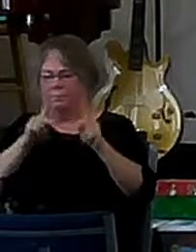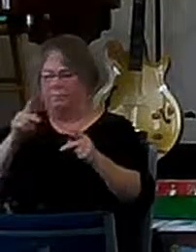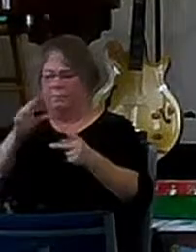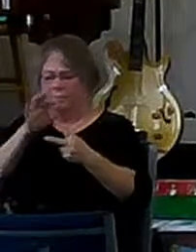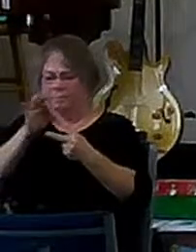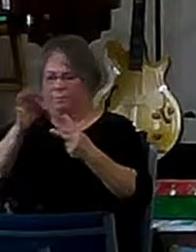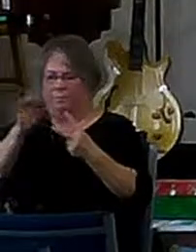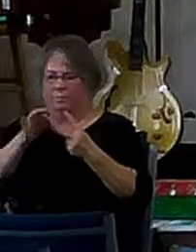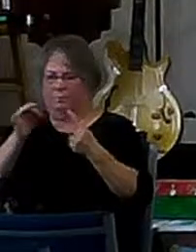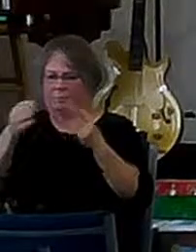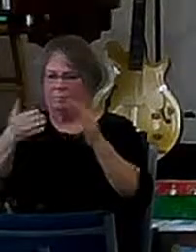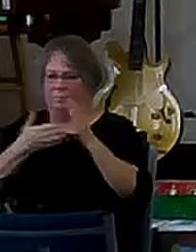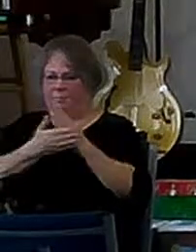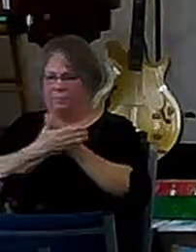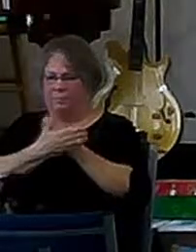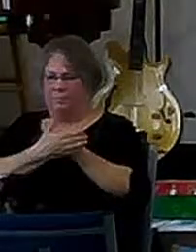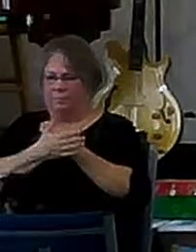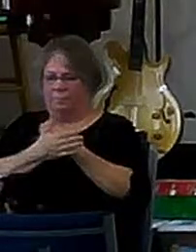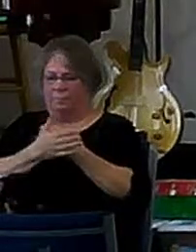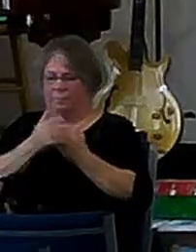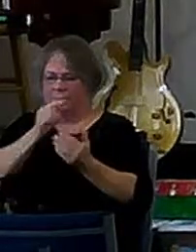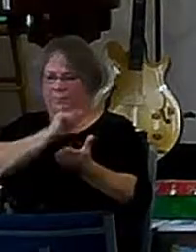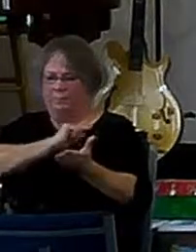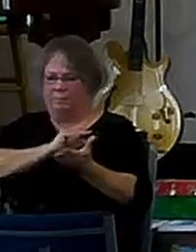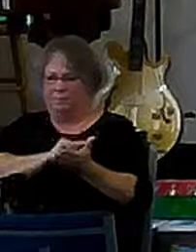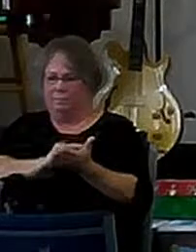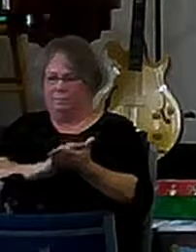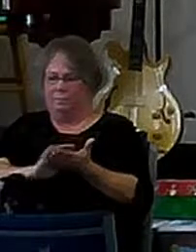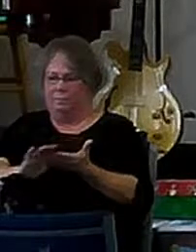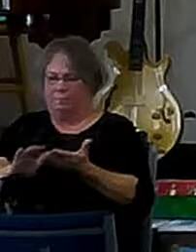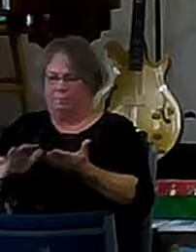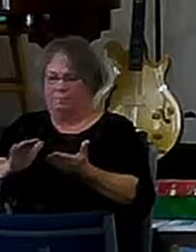chosen by grace.